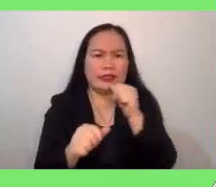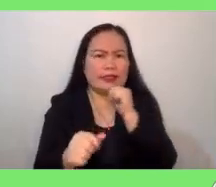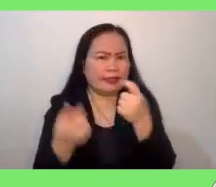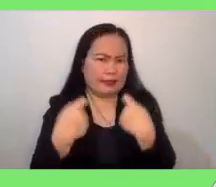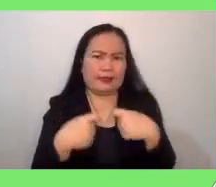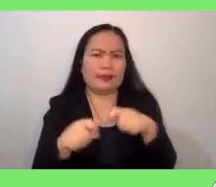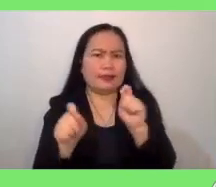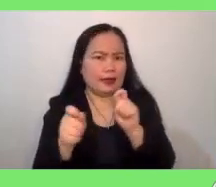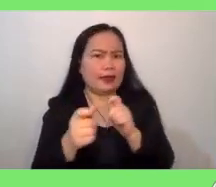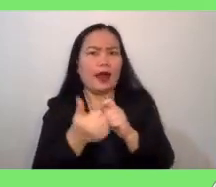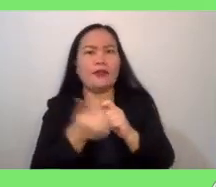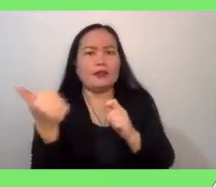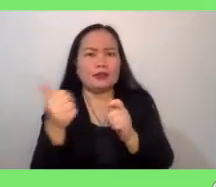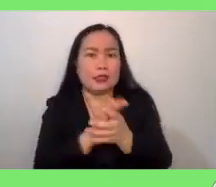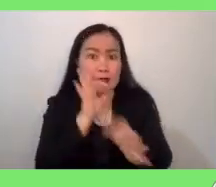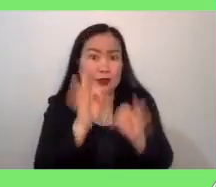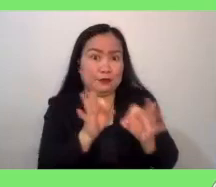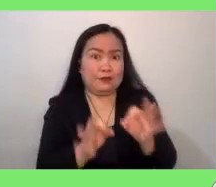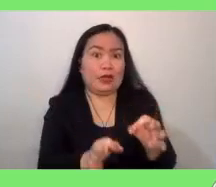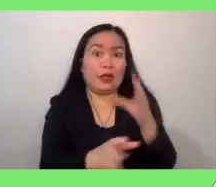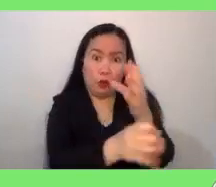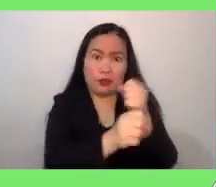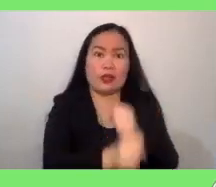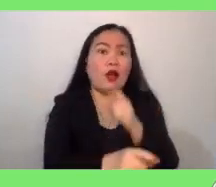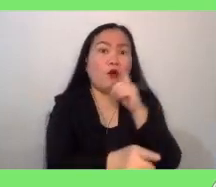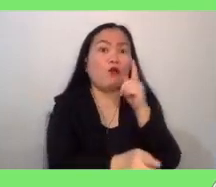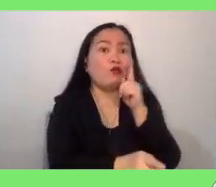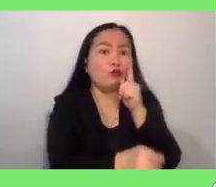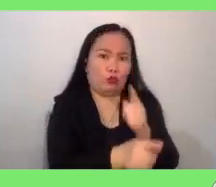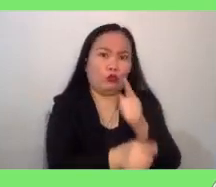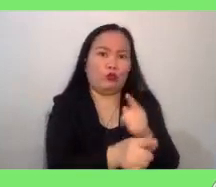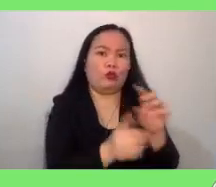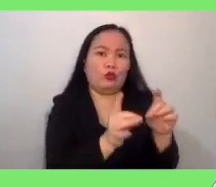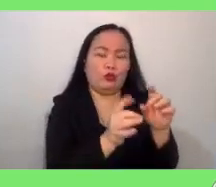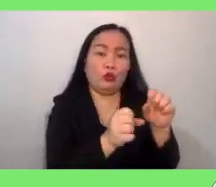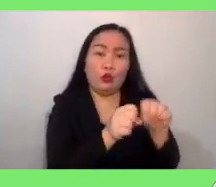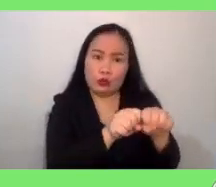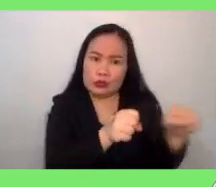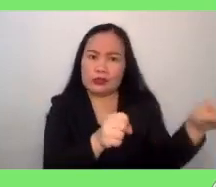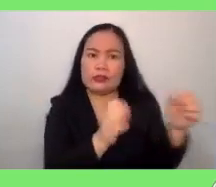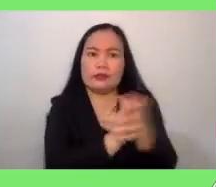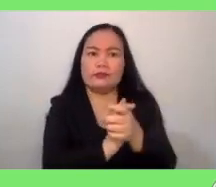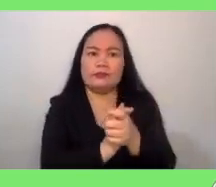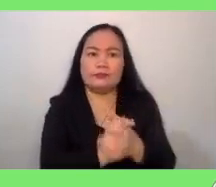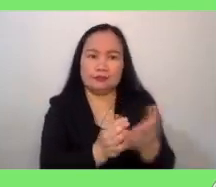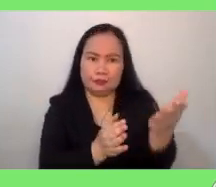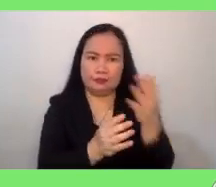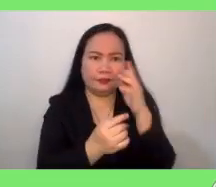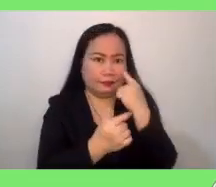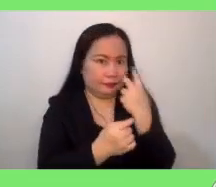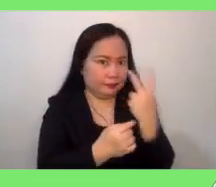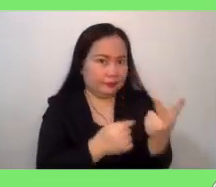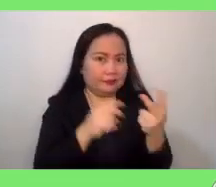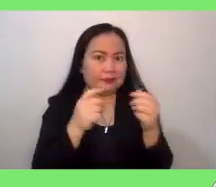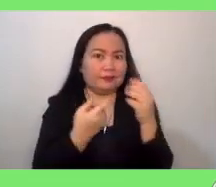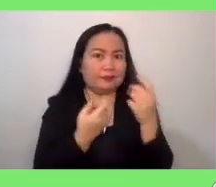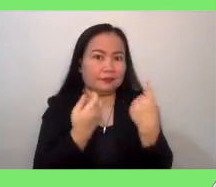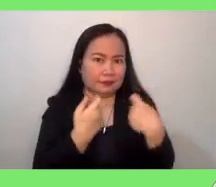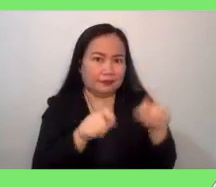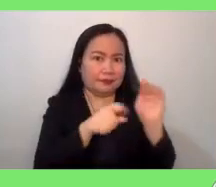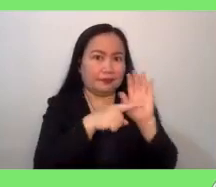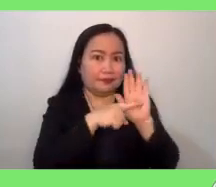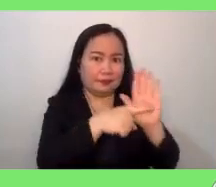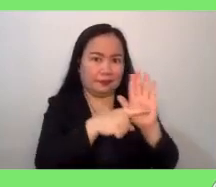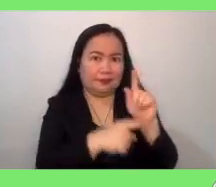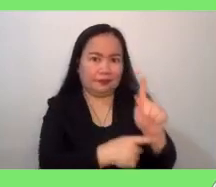iba. Okay. So, I have here, x is equal to negative 1. So, substitute natin si negative 1 dito, ganun din po